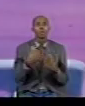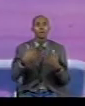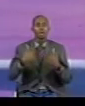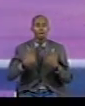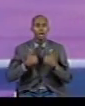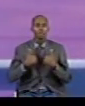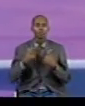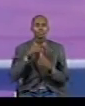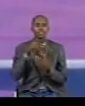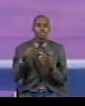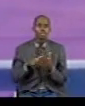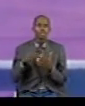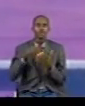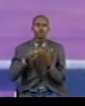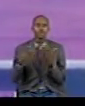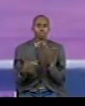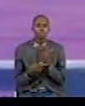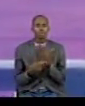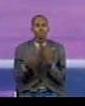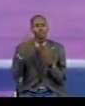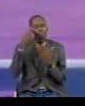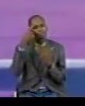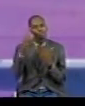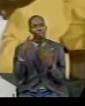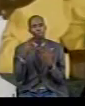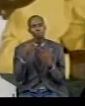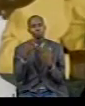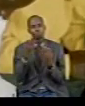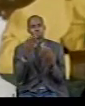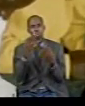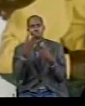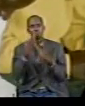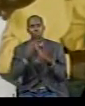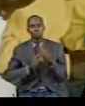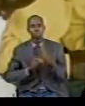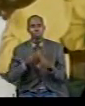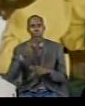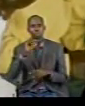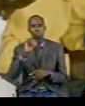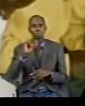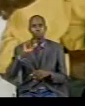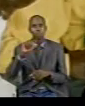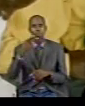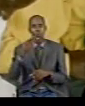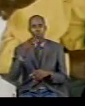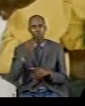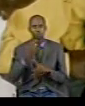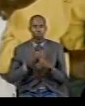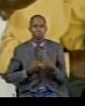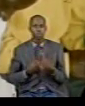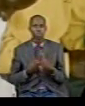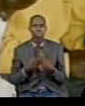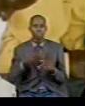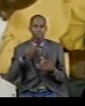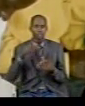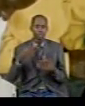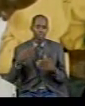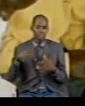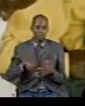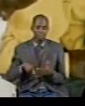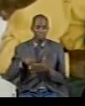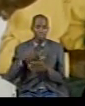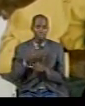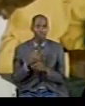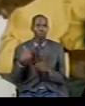now for months. And this year, we had it in January. This